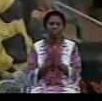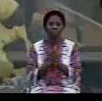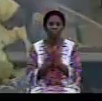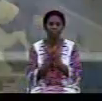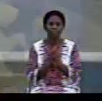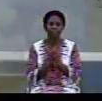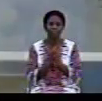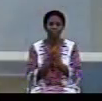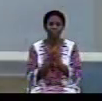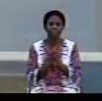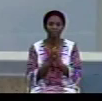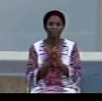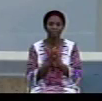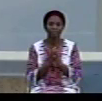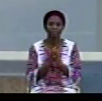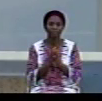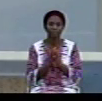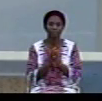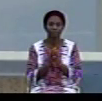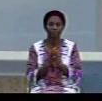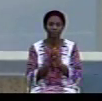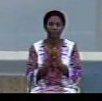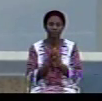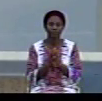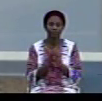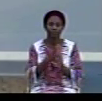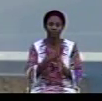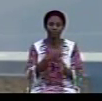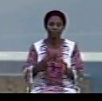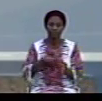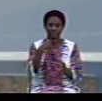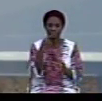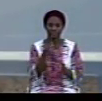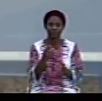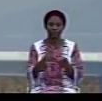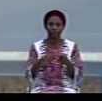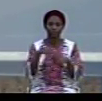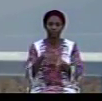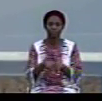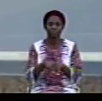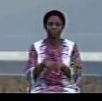Amen. And I tell you, tonight will be a very good night.